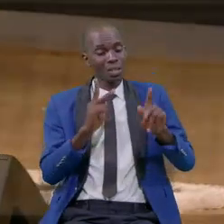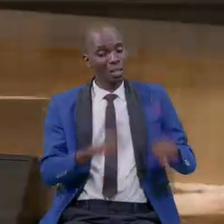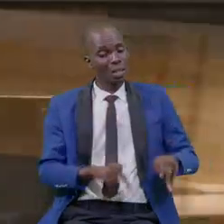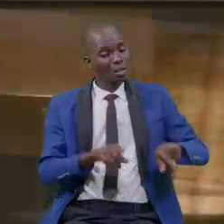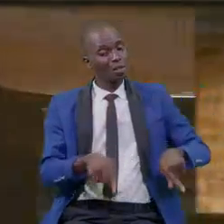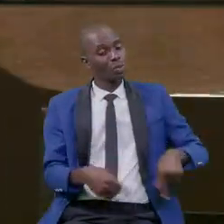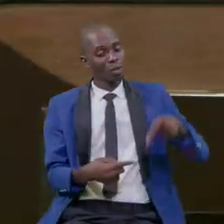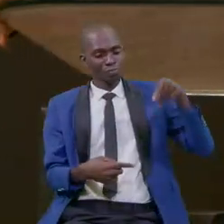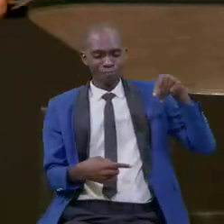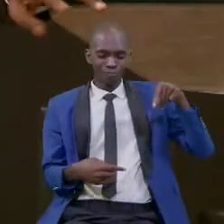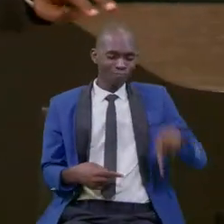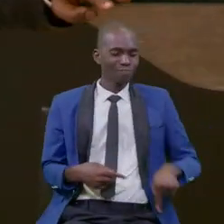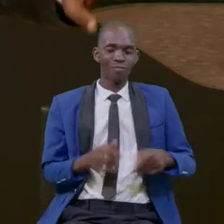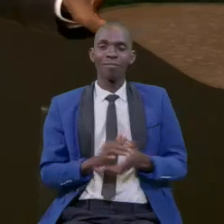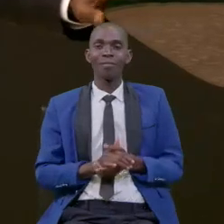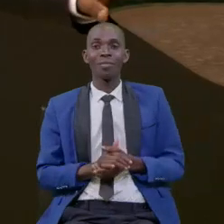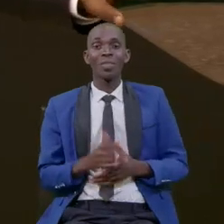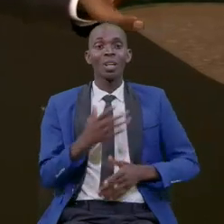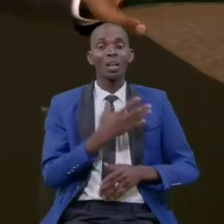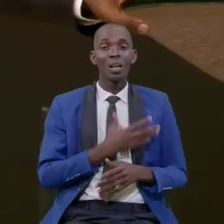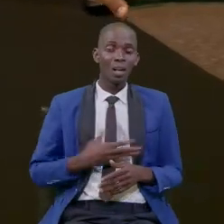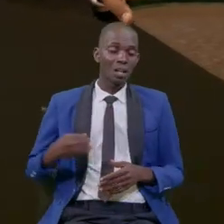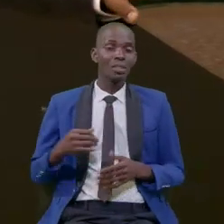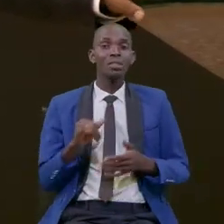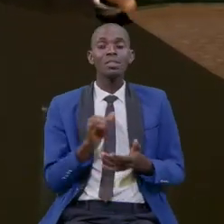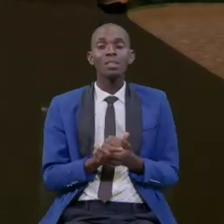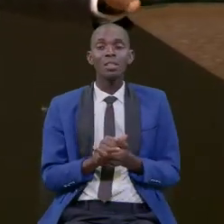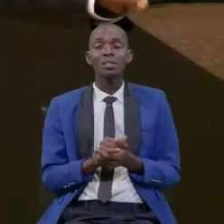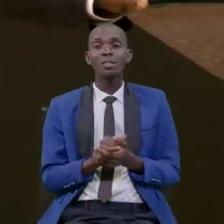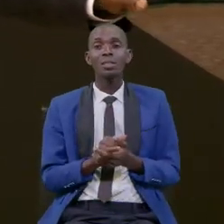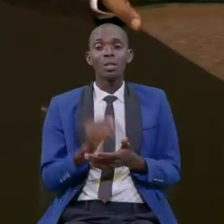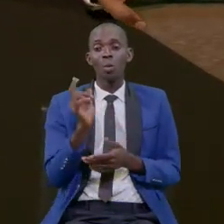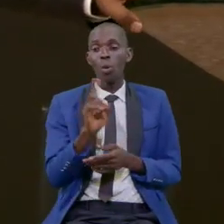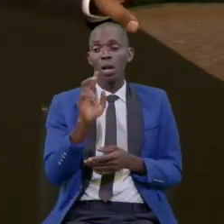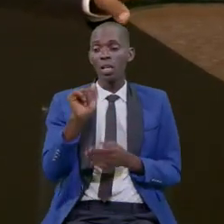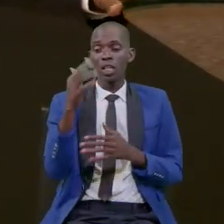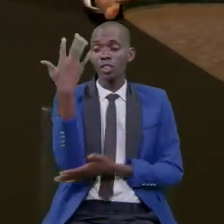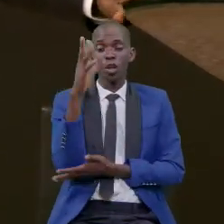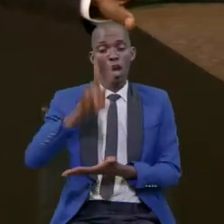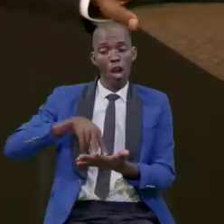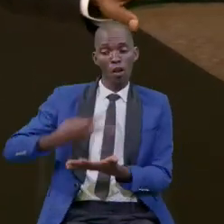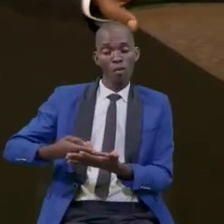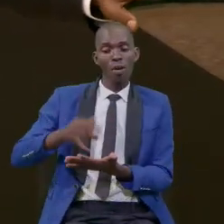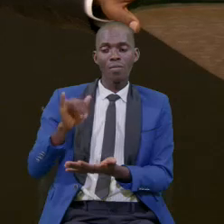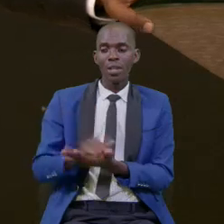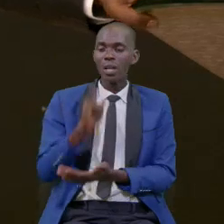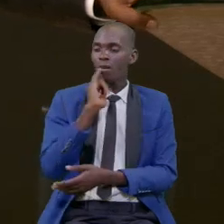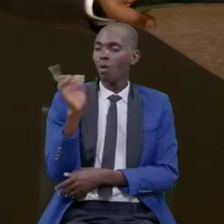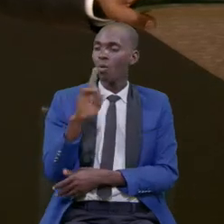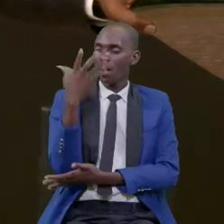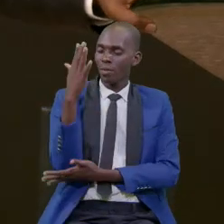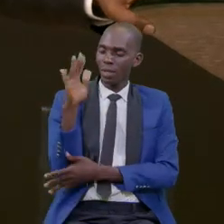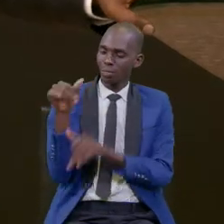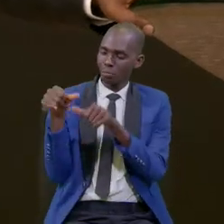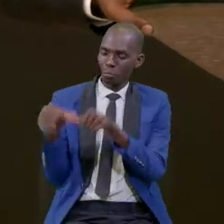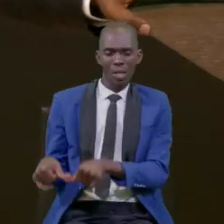where the tree falleth, that is where the tree will remain. and the people of the world and the people